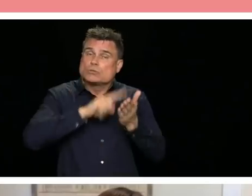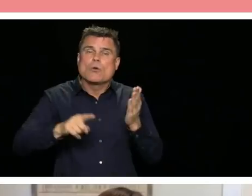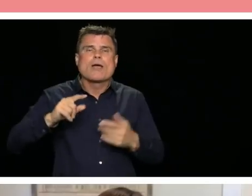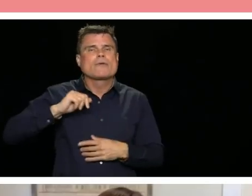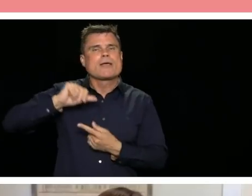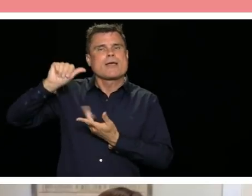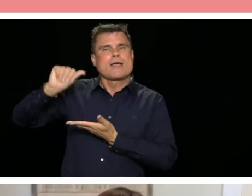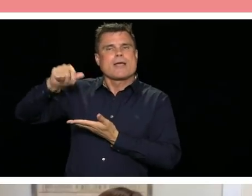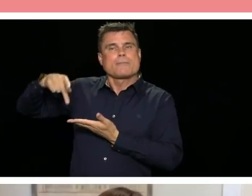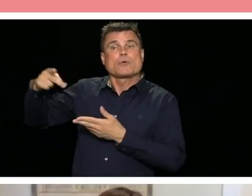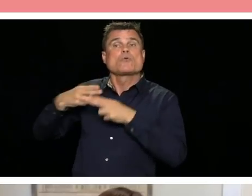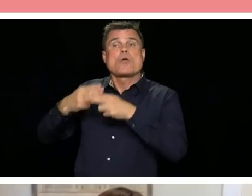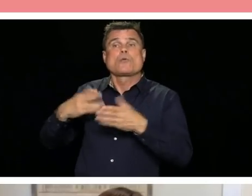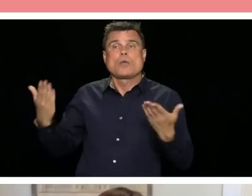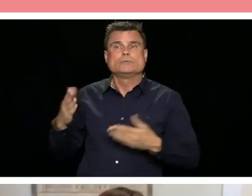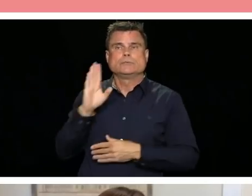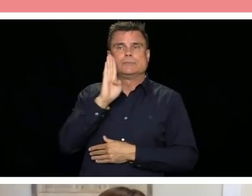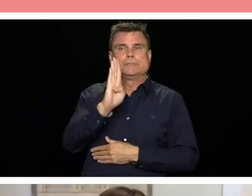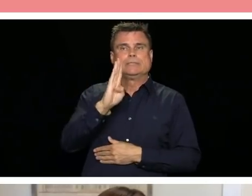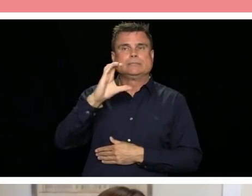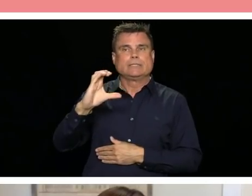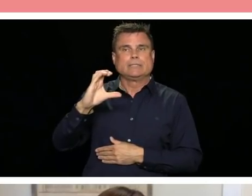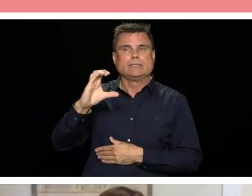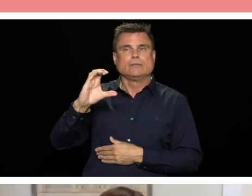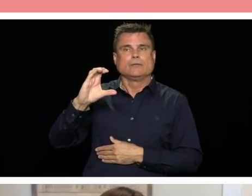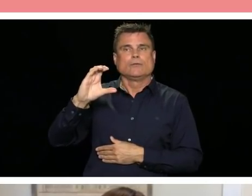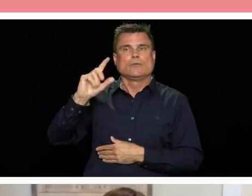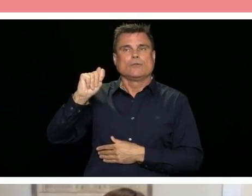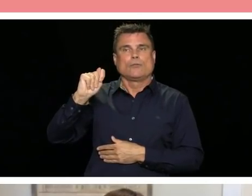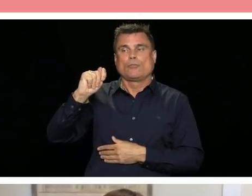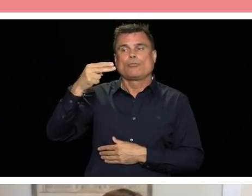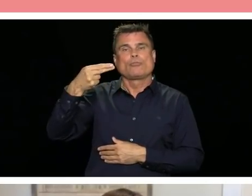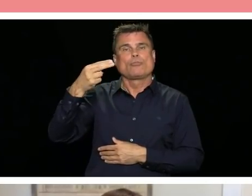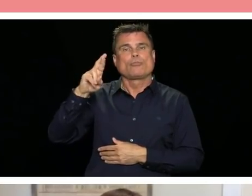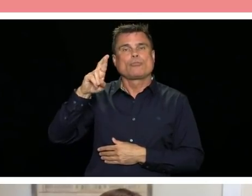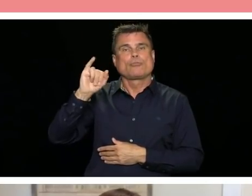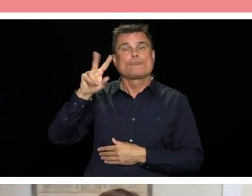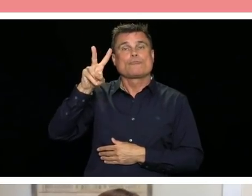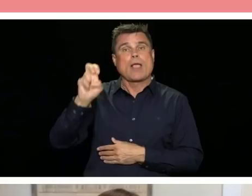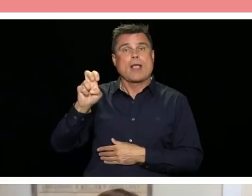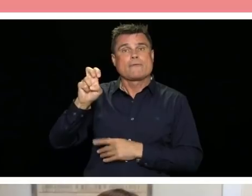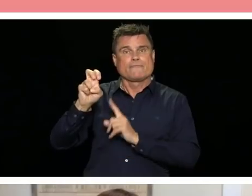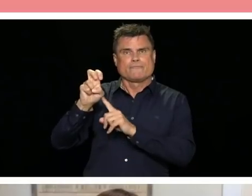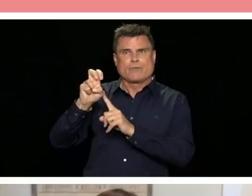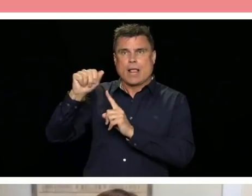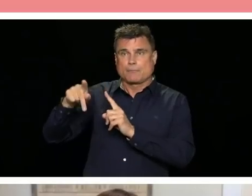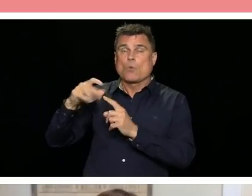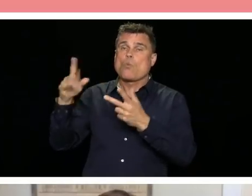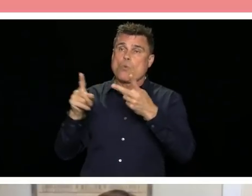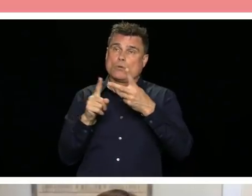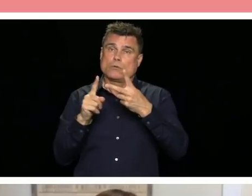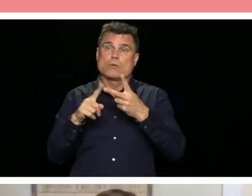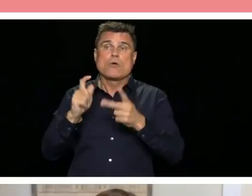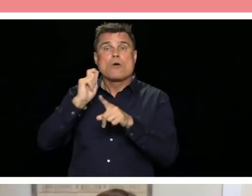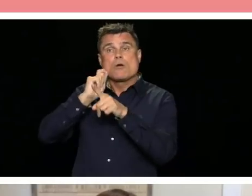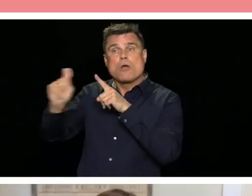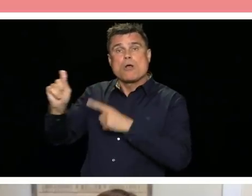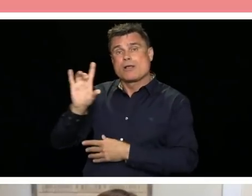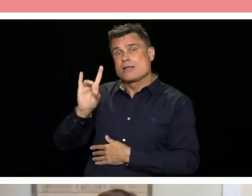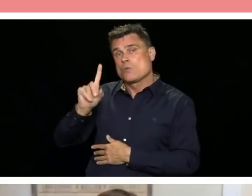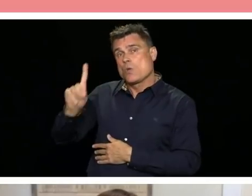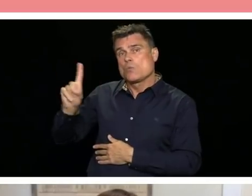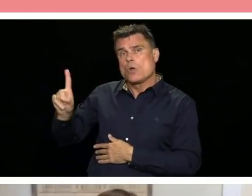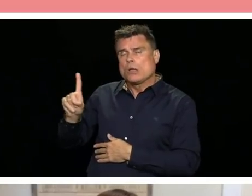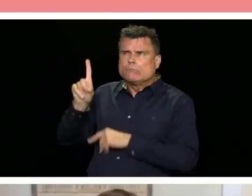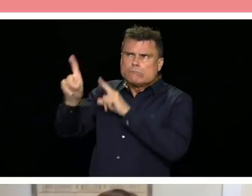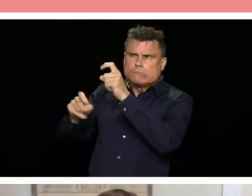number, which has people at the other end of the phone who can answer questions and help guide you. The same for children. If